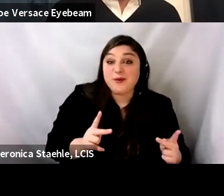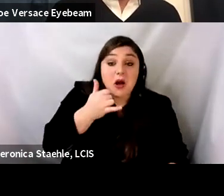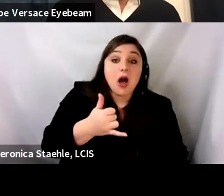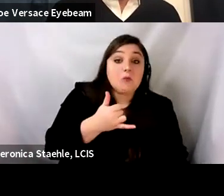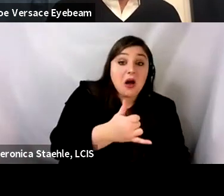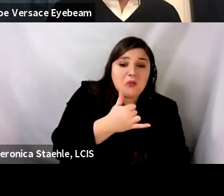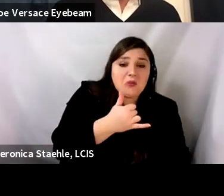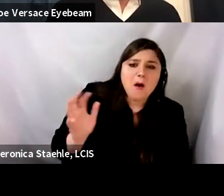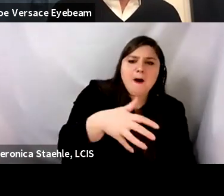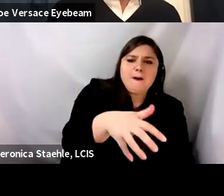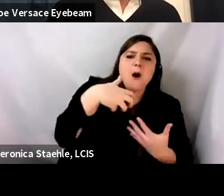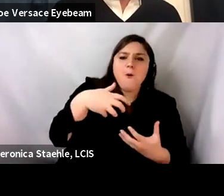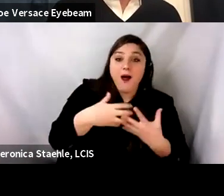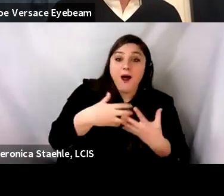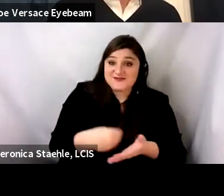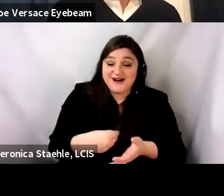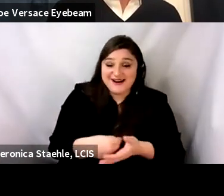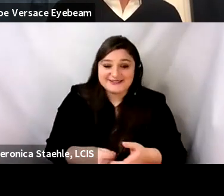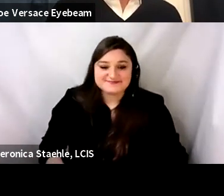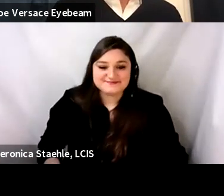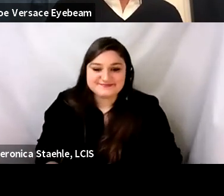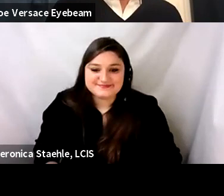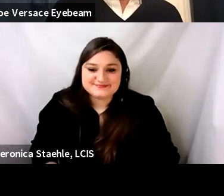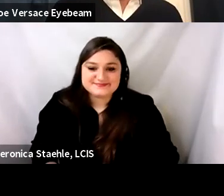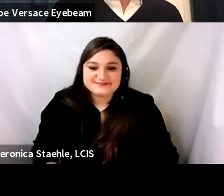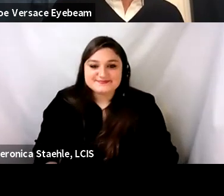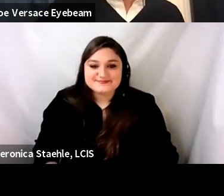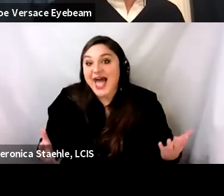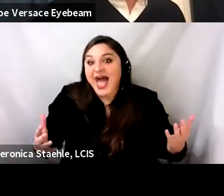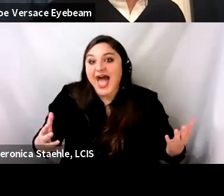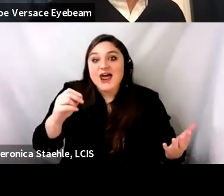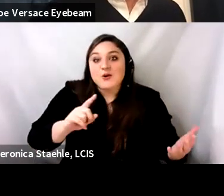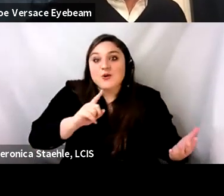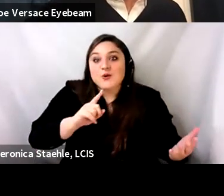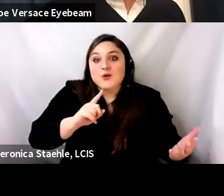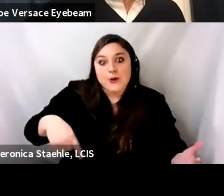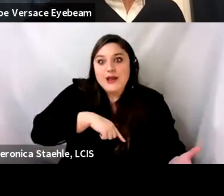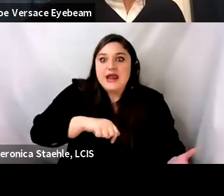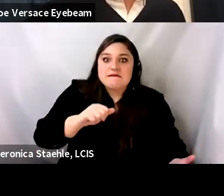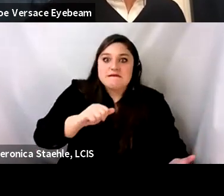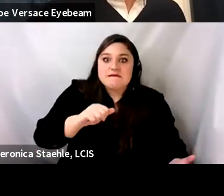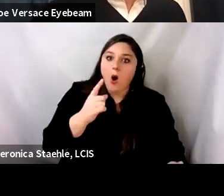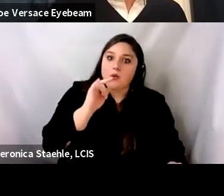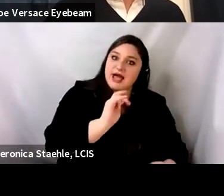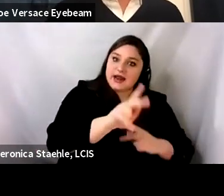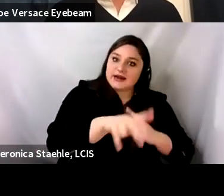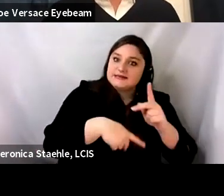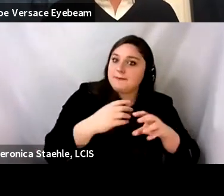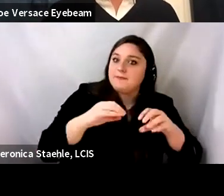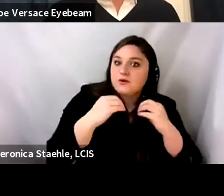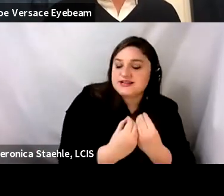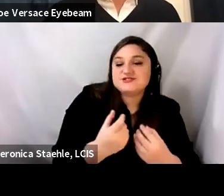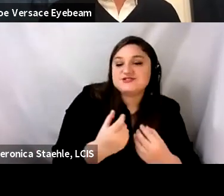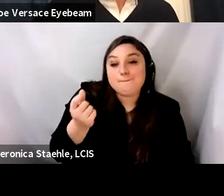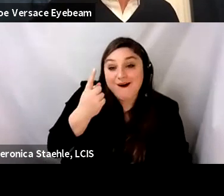we're absolutely not an organization like that. And I guess I just wanted to start by saying, to be honest with El Puente, the